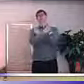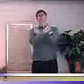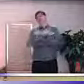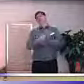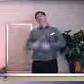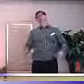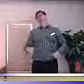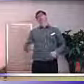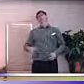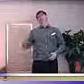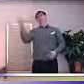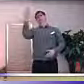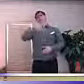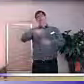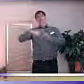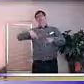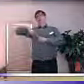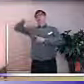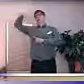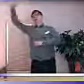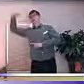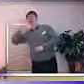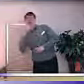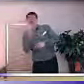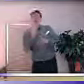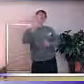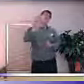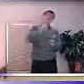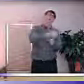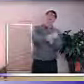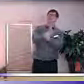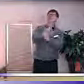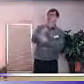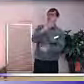Relax into the infinite that created you.